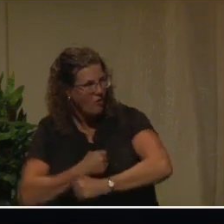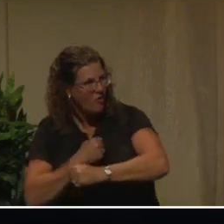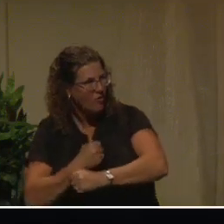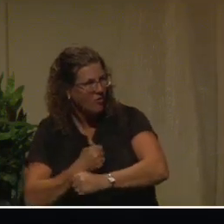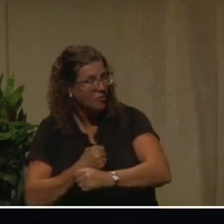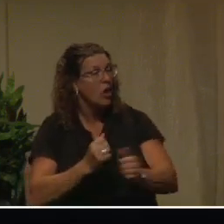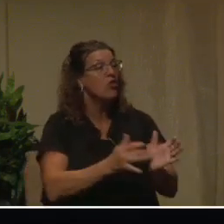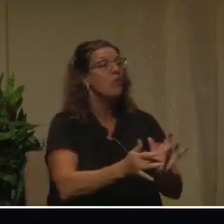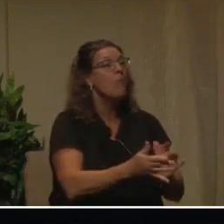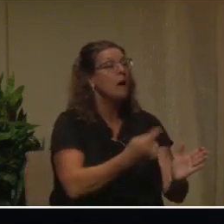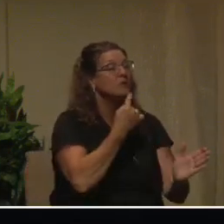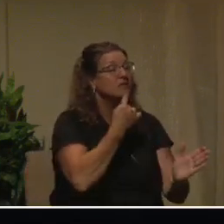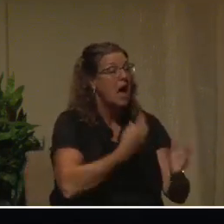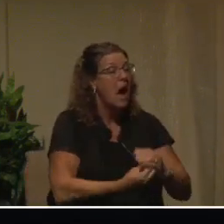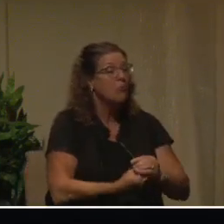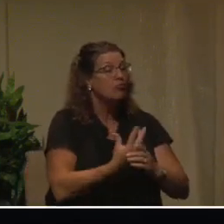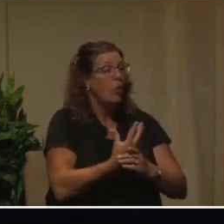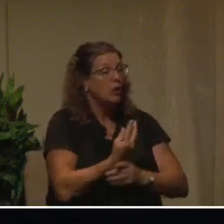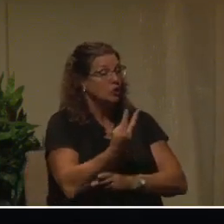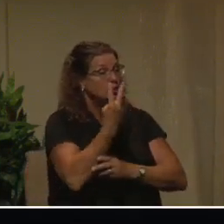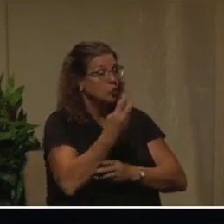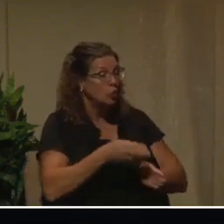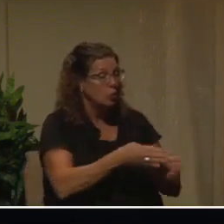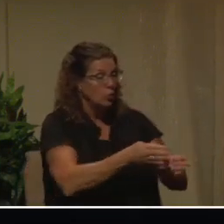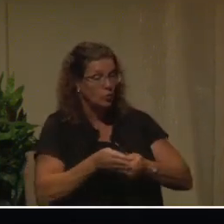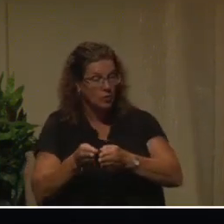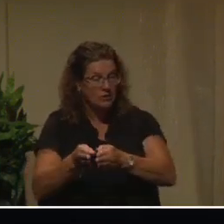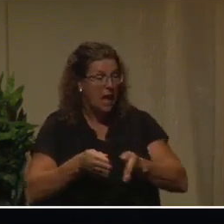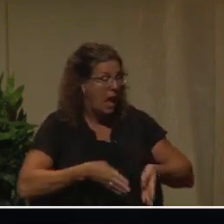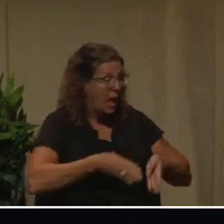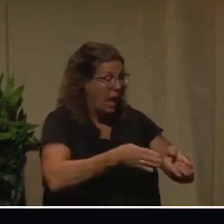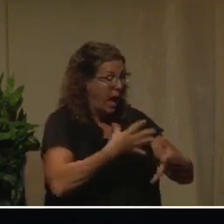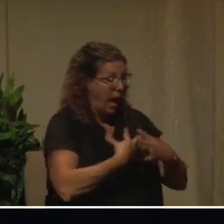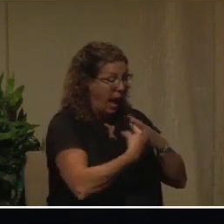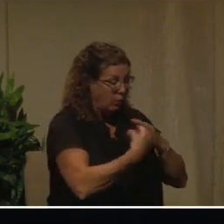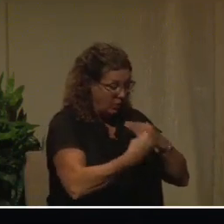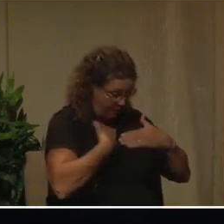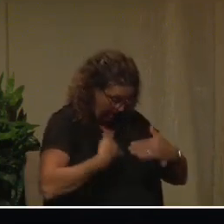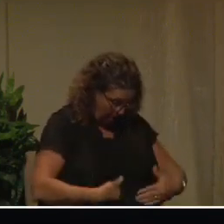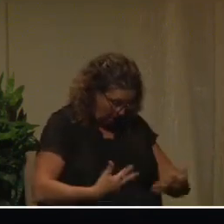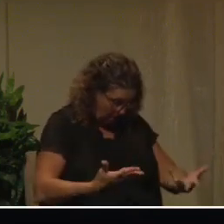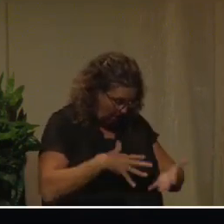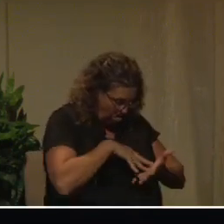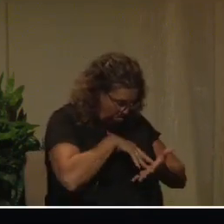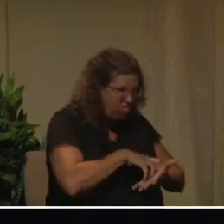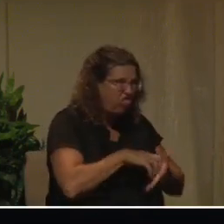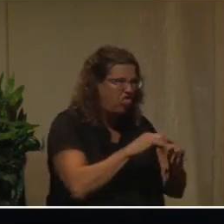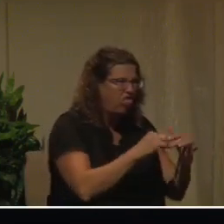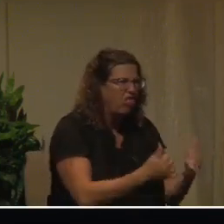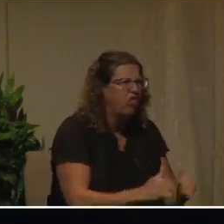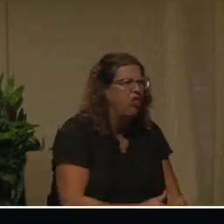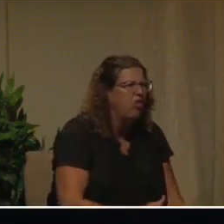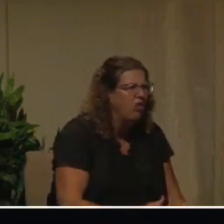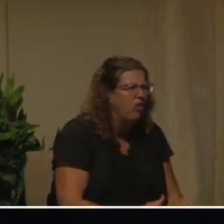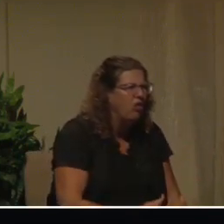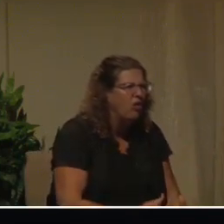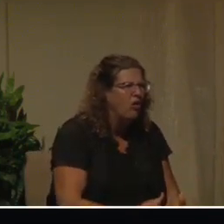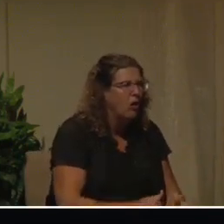I'm growing in two directions at the same time. Outwardly, I am wasting away, but